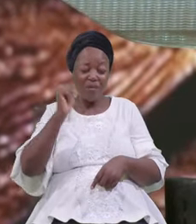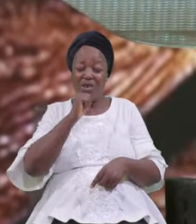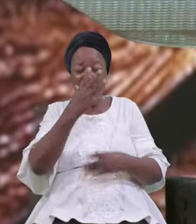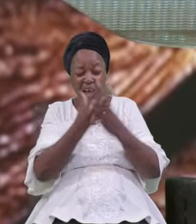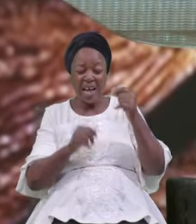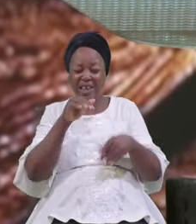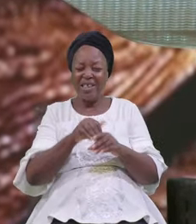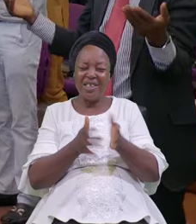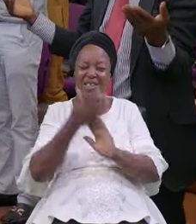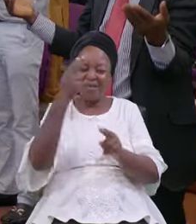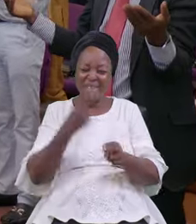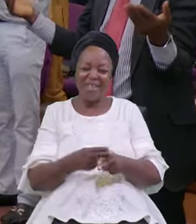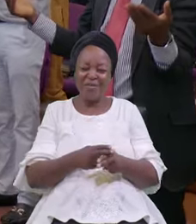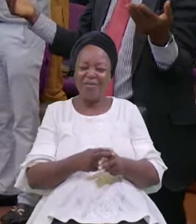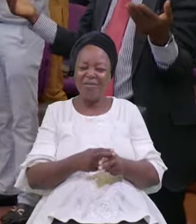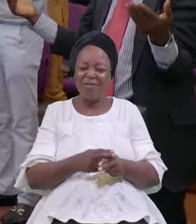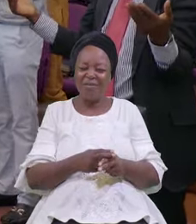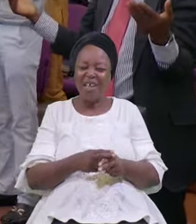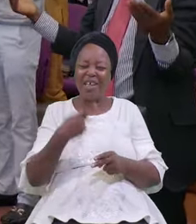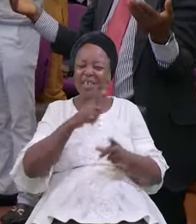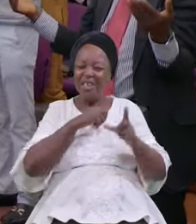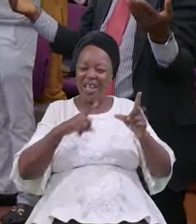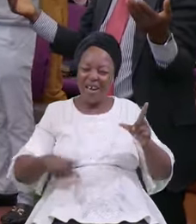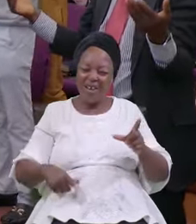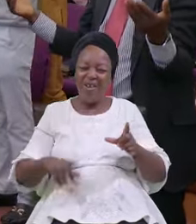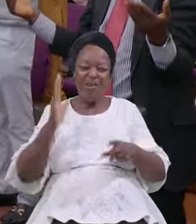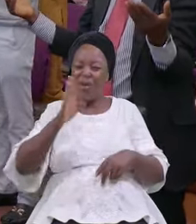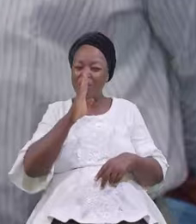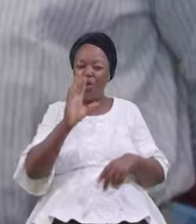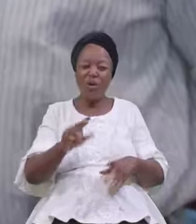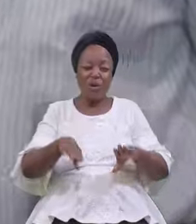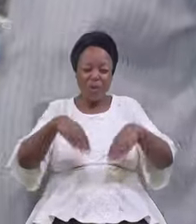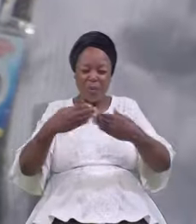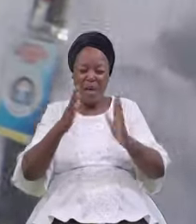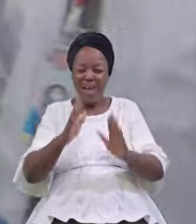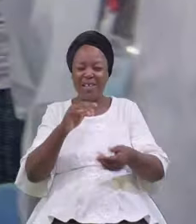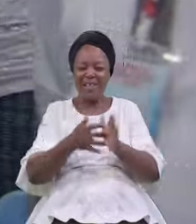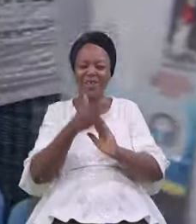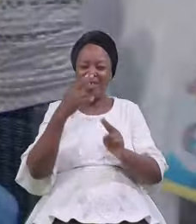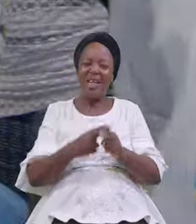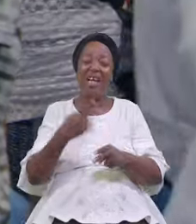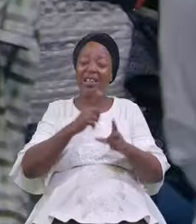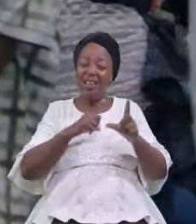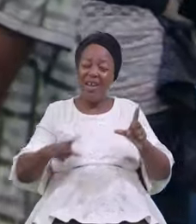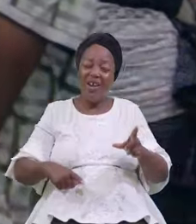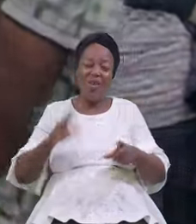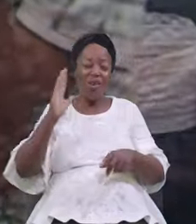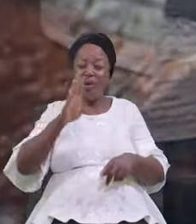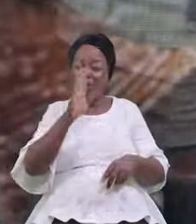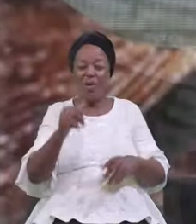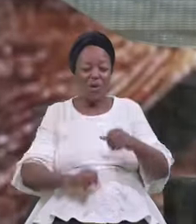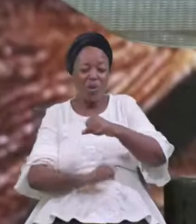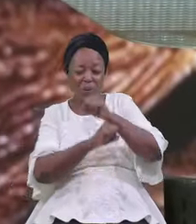lack. Amen. The Lord will be your supplier. Amen. The Lord will be your